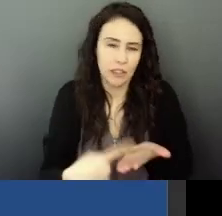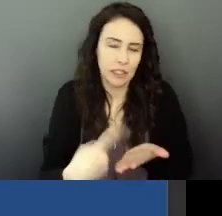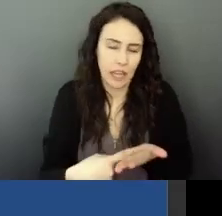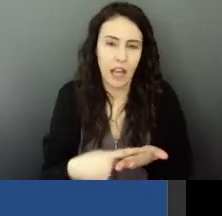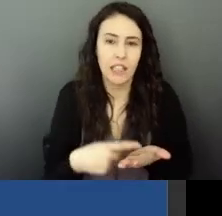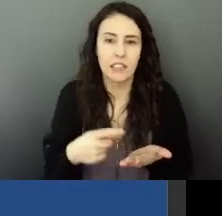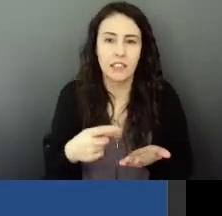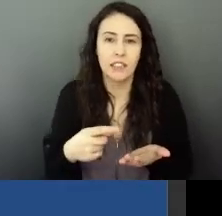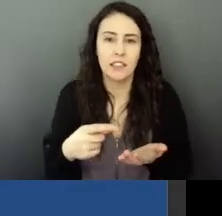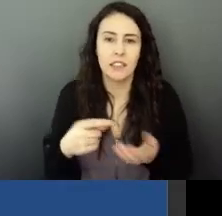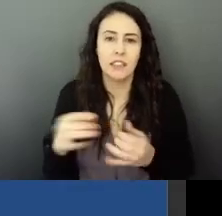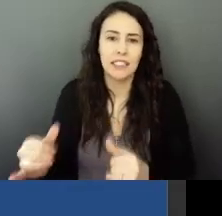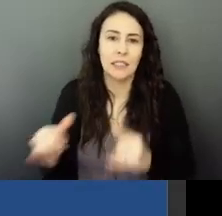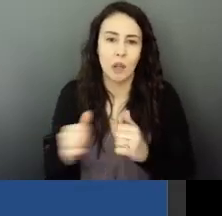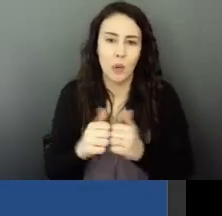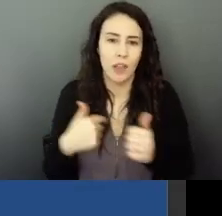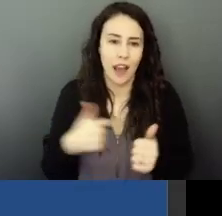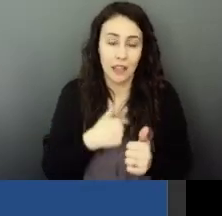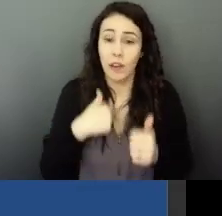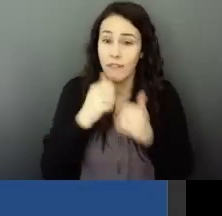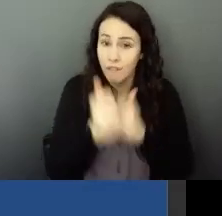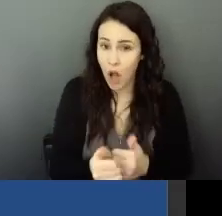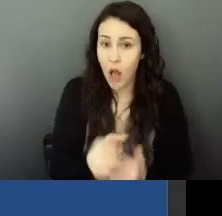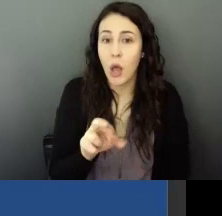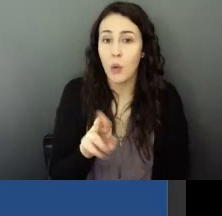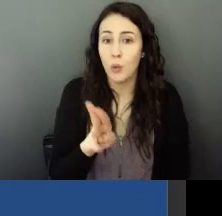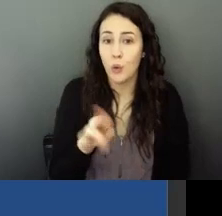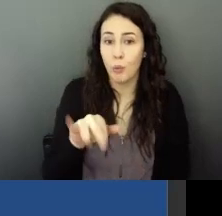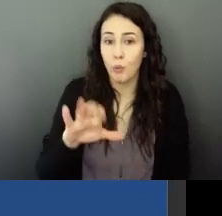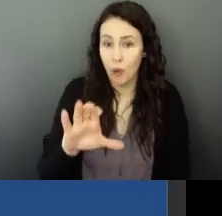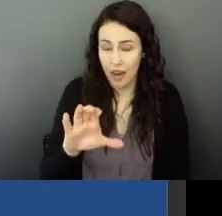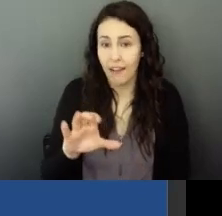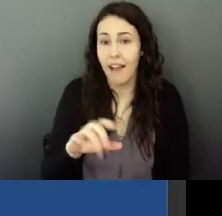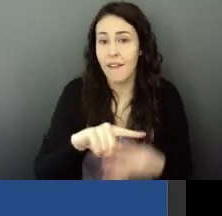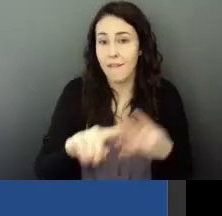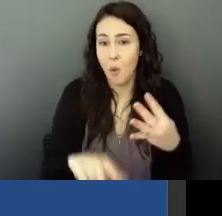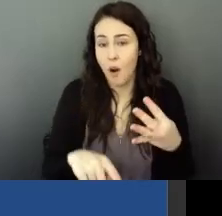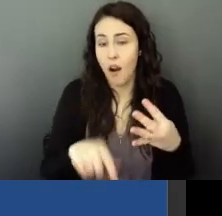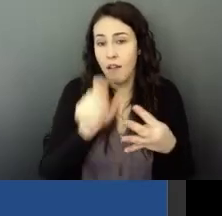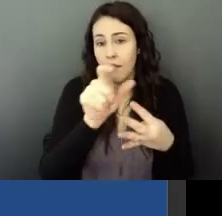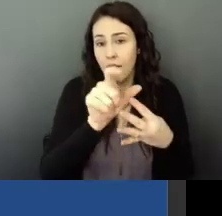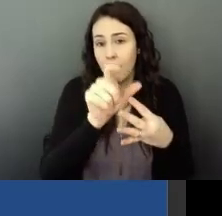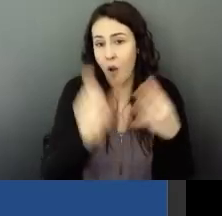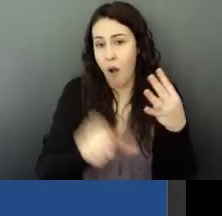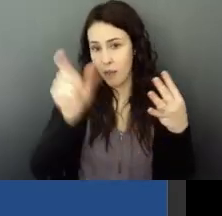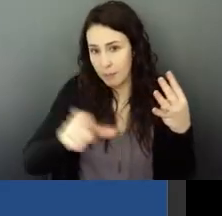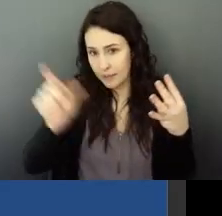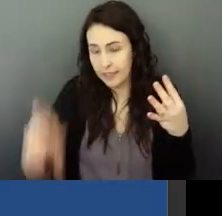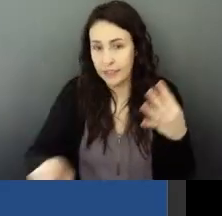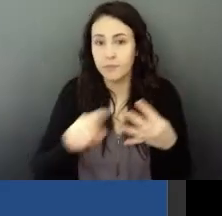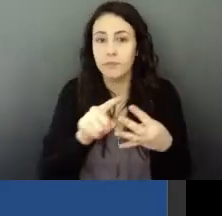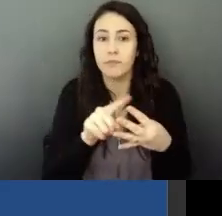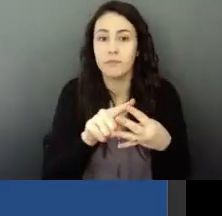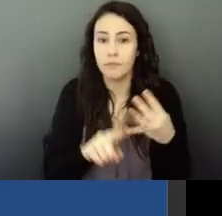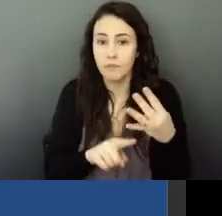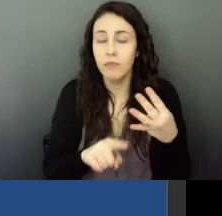We grade by the rubric. There are 4 different columns. The bottom 2, you do not get a